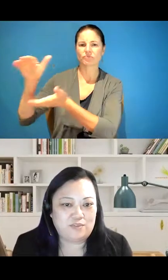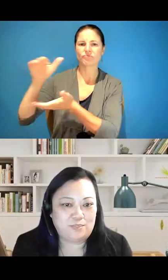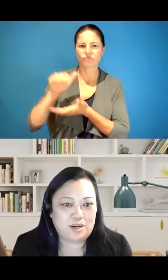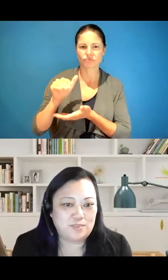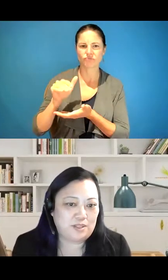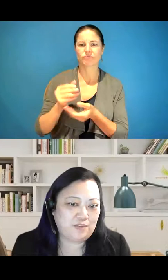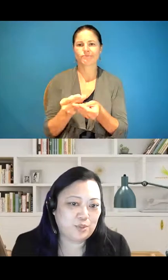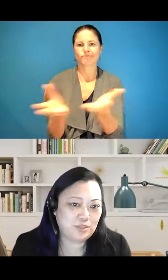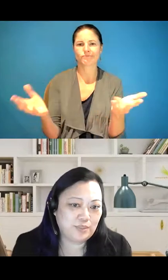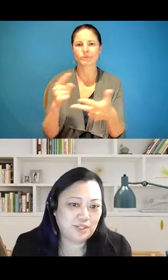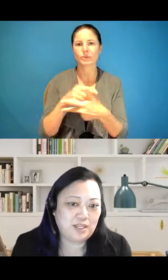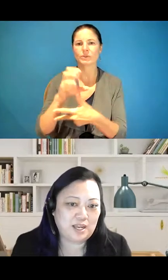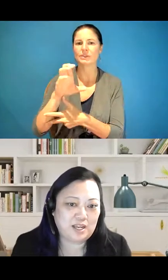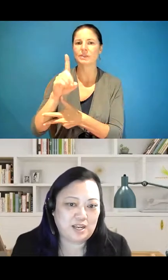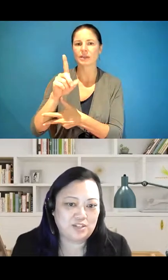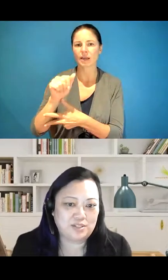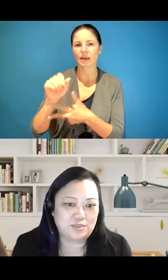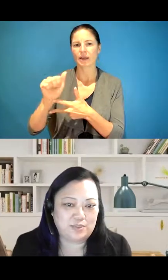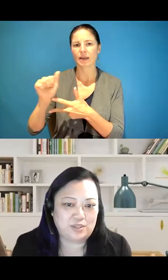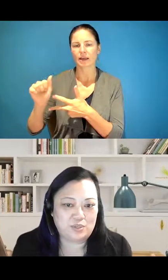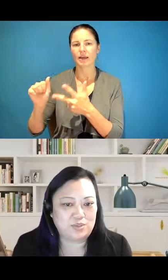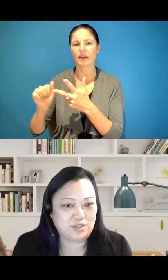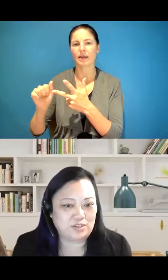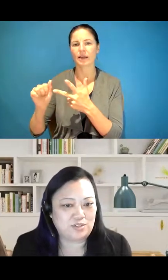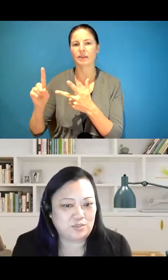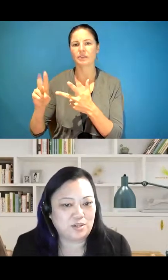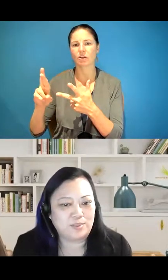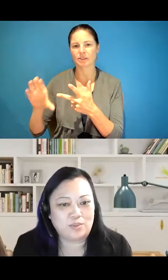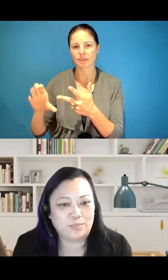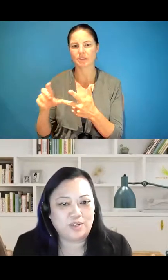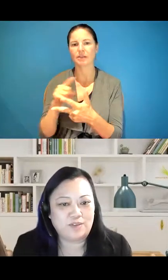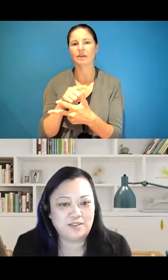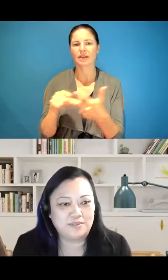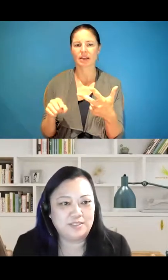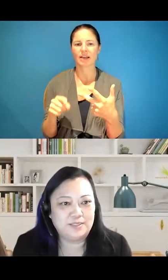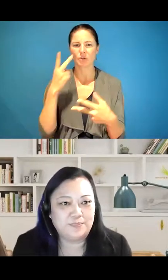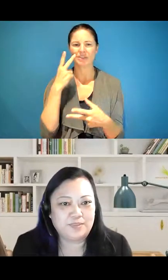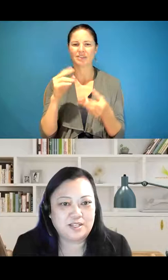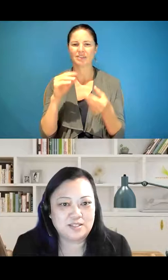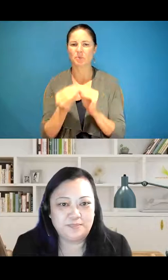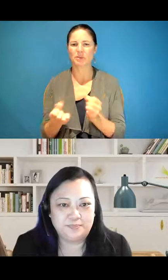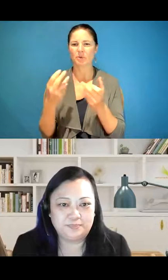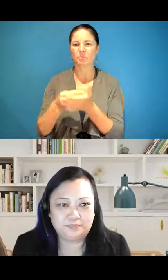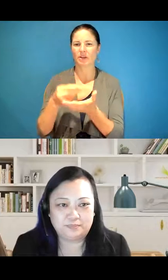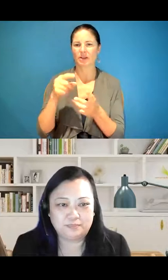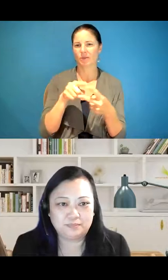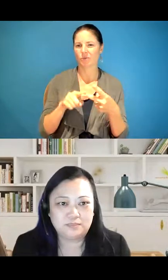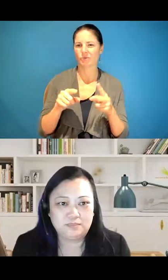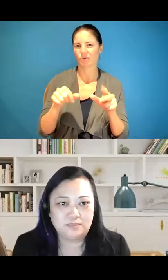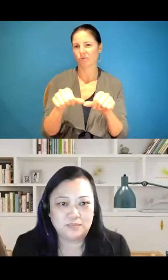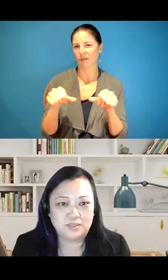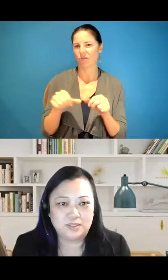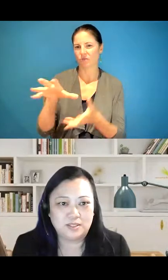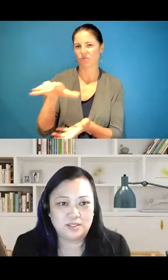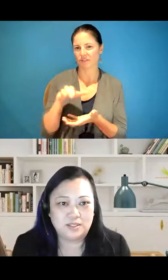aging have approximately $5.2 million and aging disability resource connections is approximately $1.5. Next